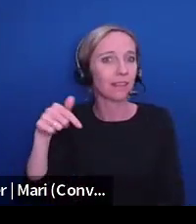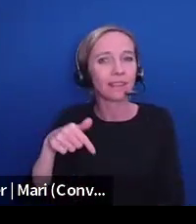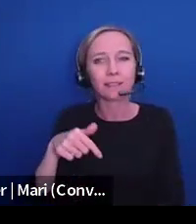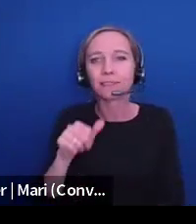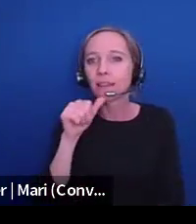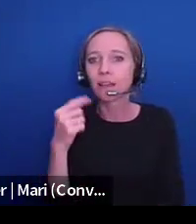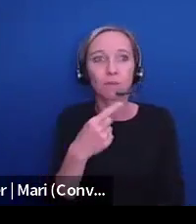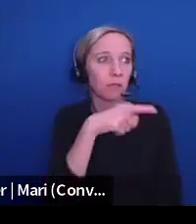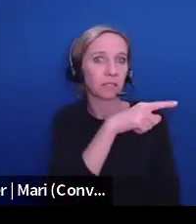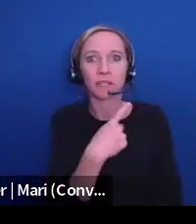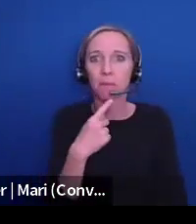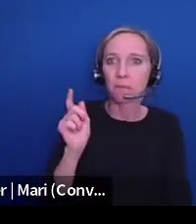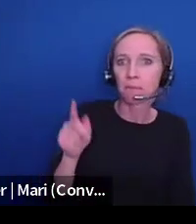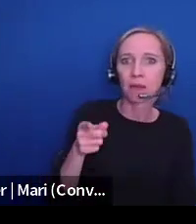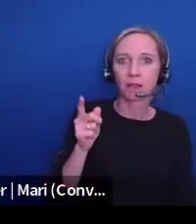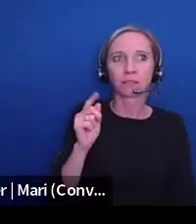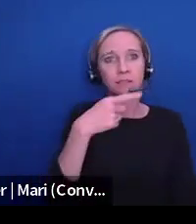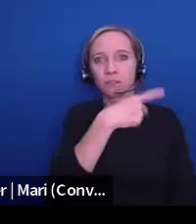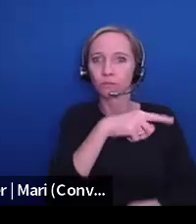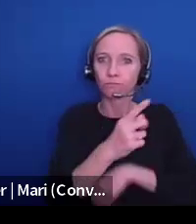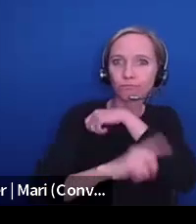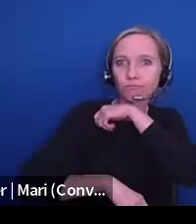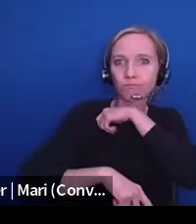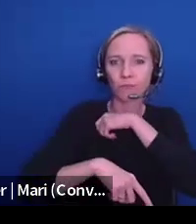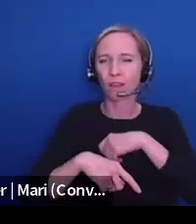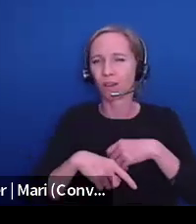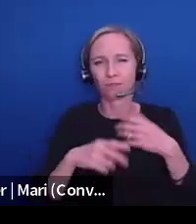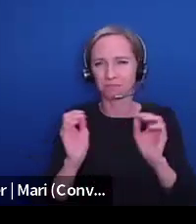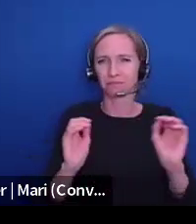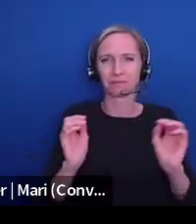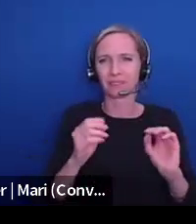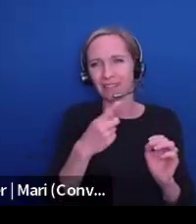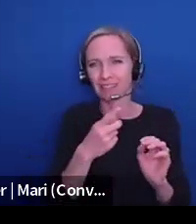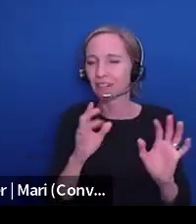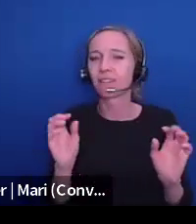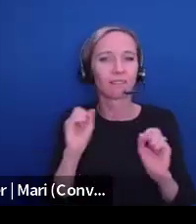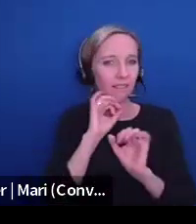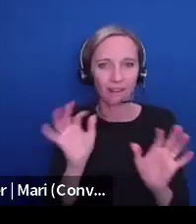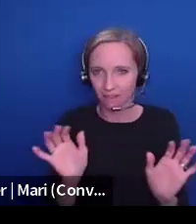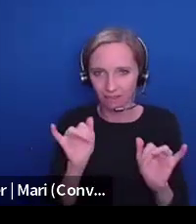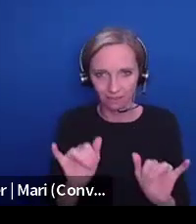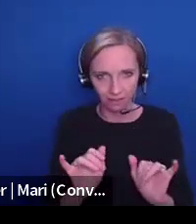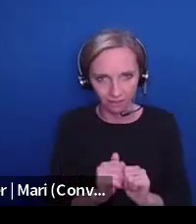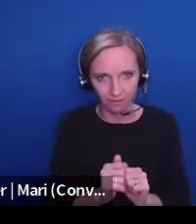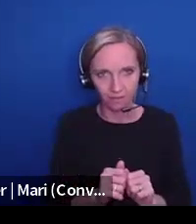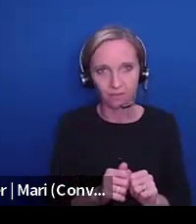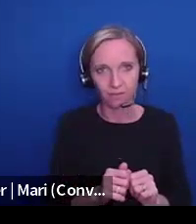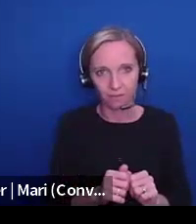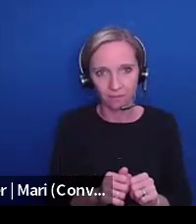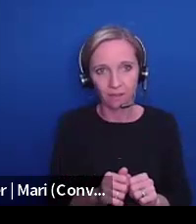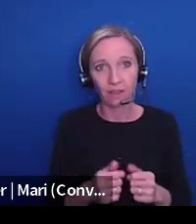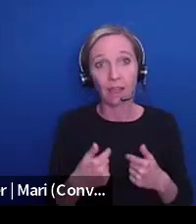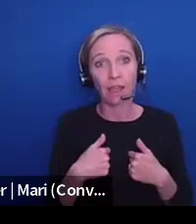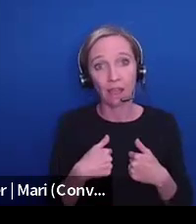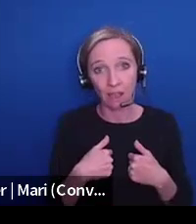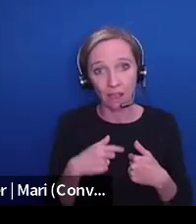that anyone said, oh, you guys have to do this or else that's the door. It's absolutely not. I have